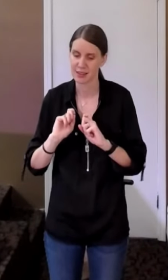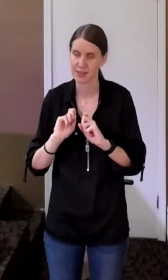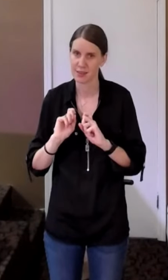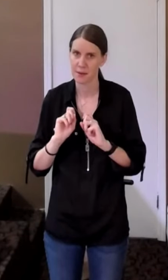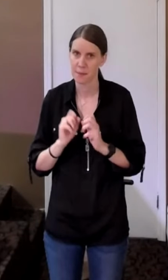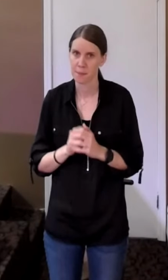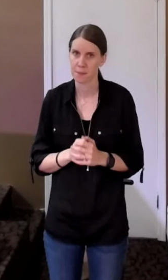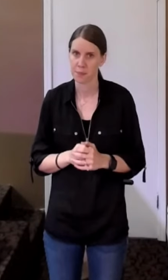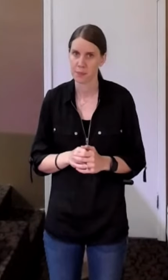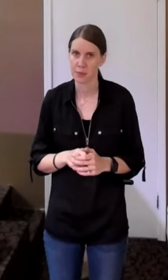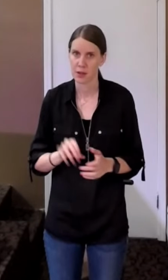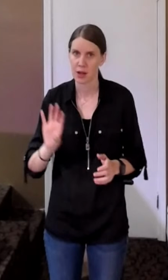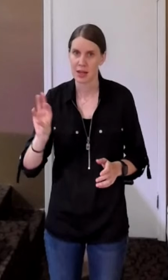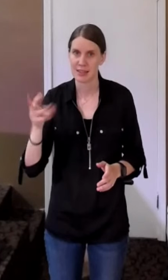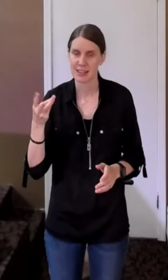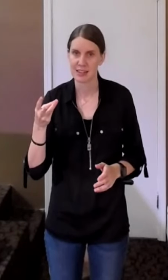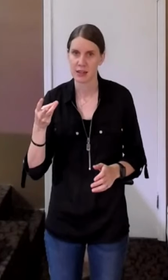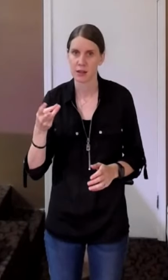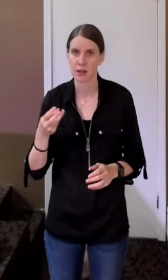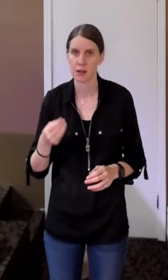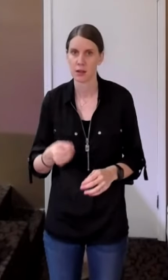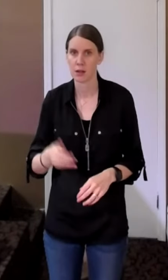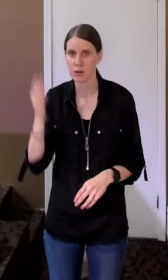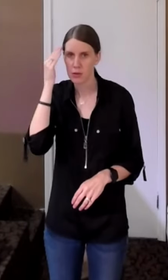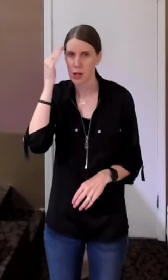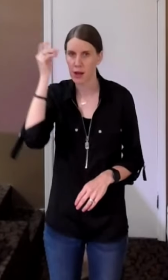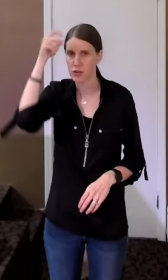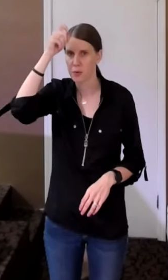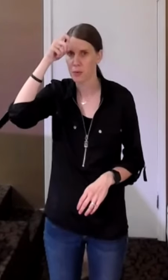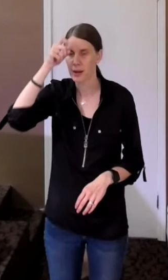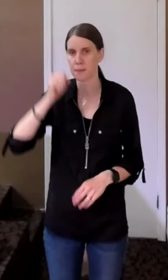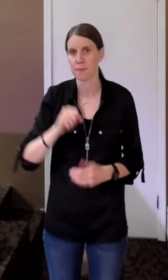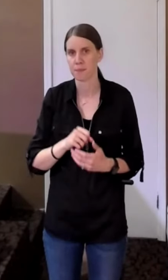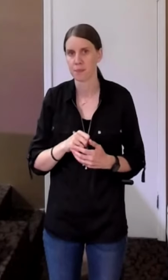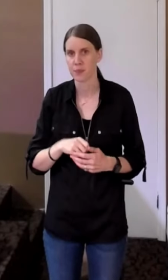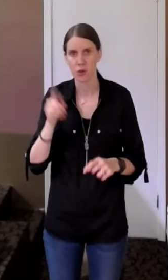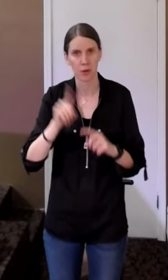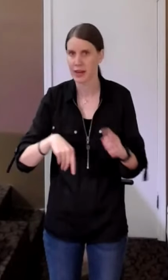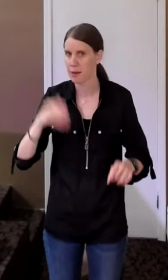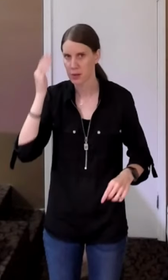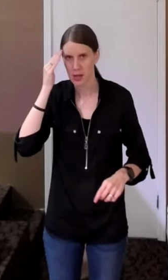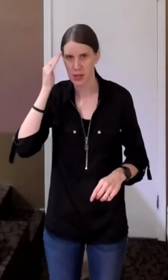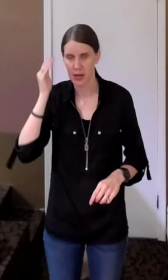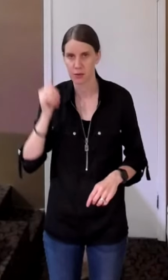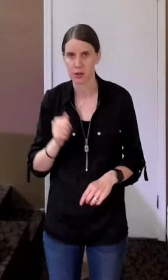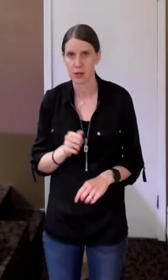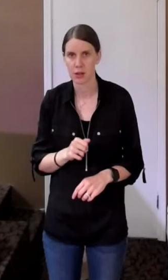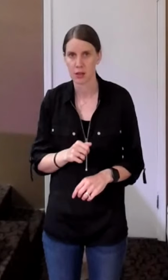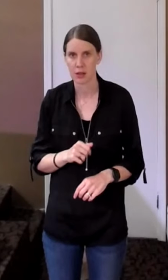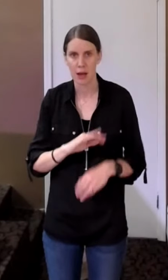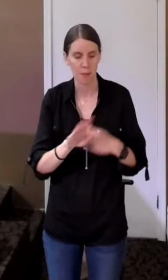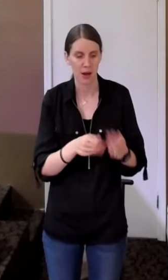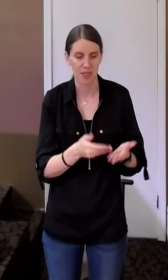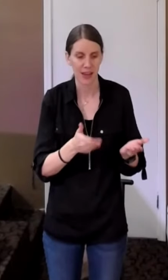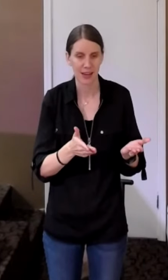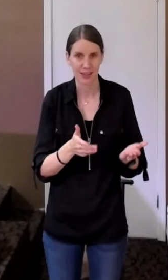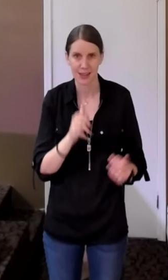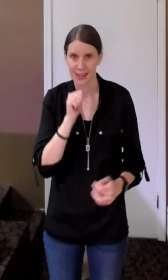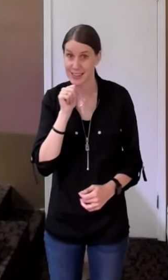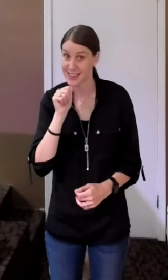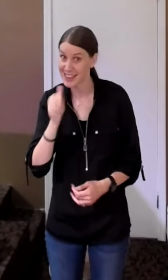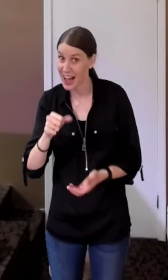In 16, it talks about knowledgeable and wise. You can't be knowledgeable about things without